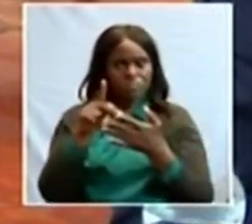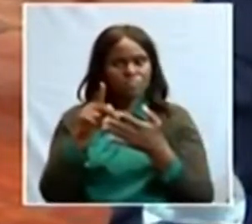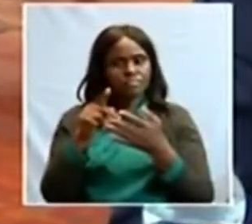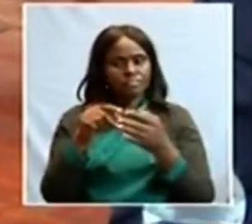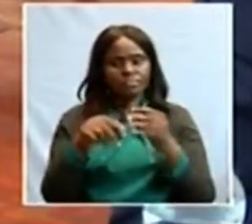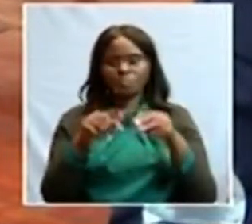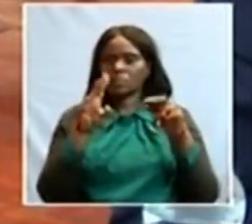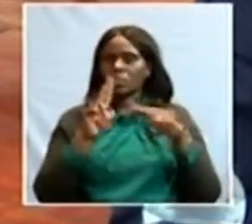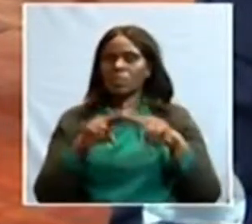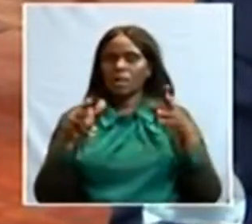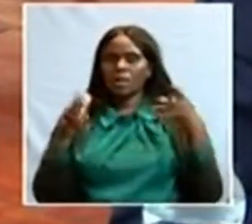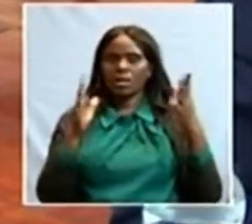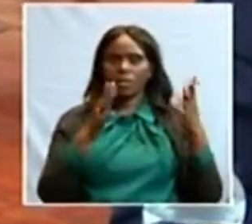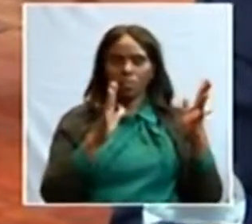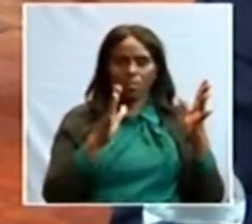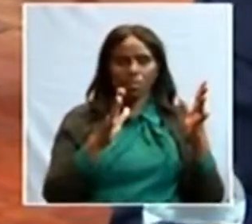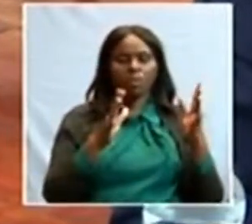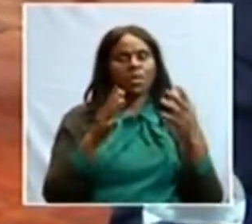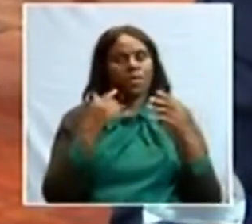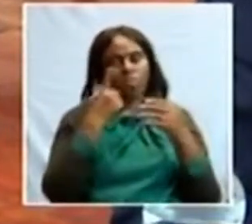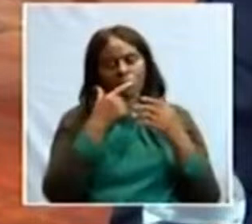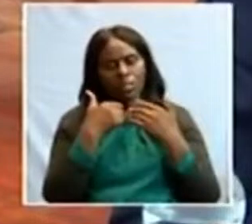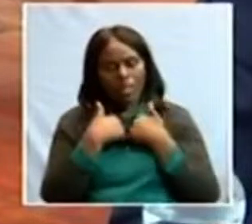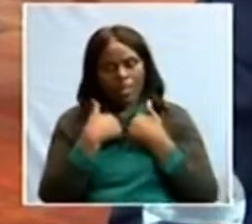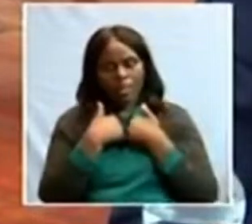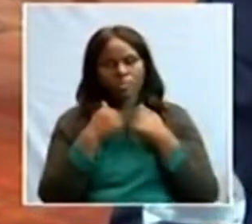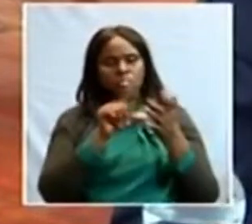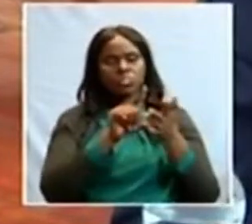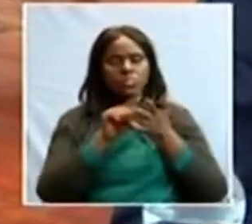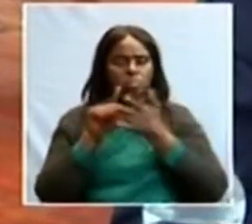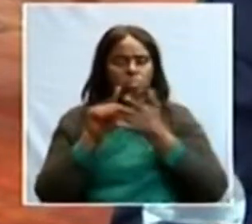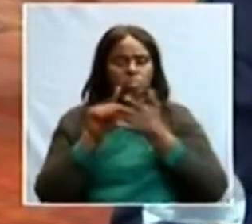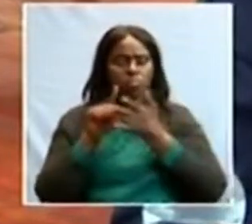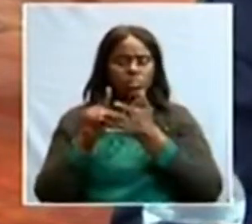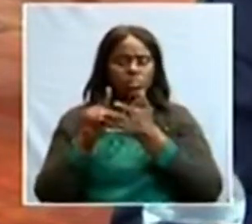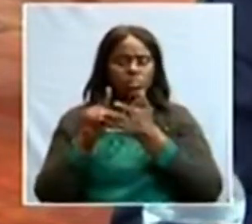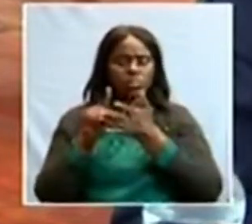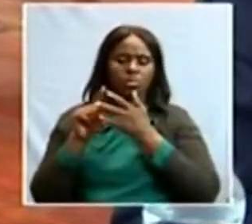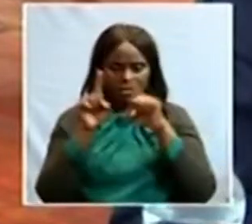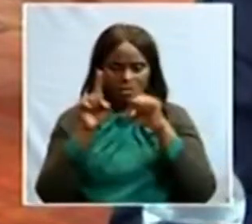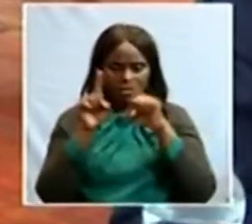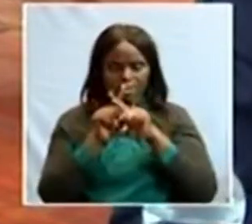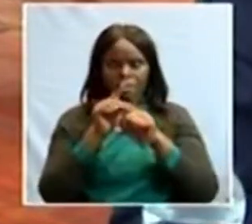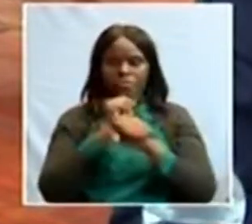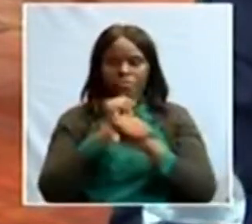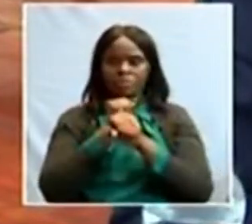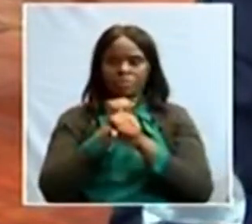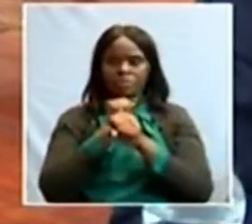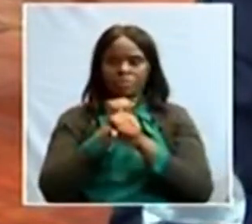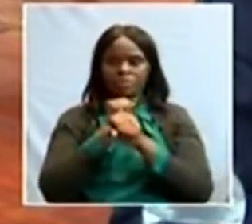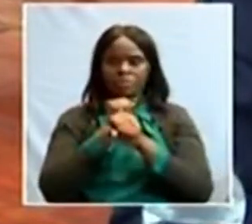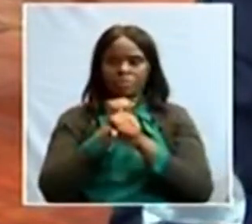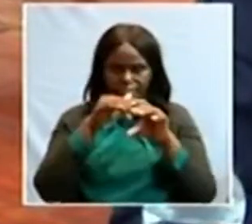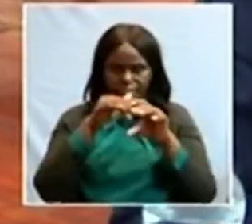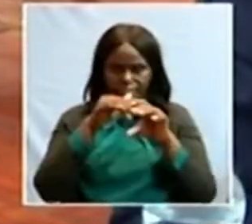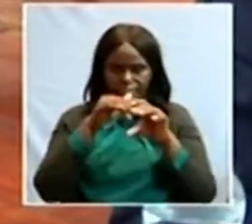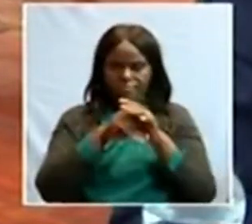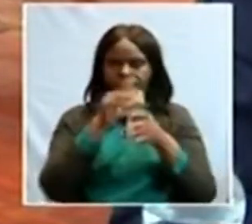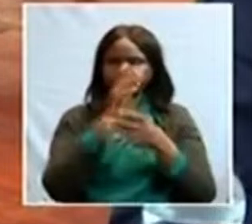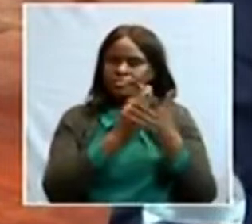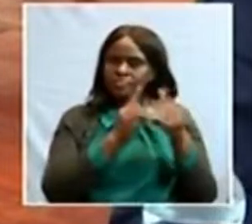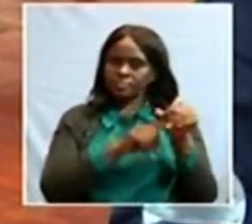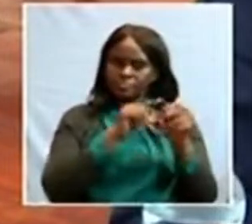sitting allowances who had the running loans with the bank and casual workers who were engaged on short-term